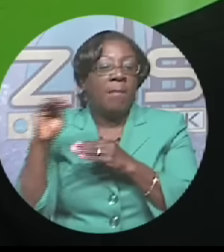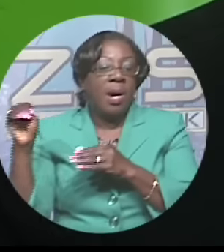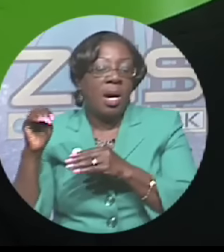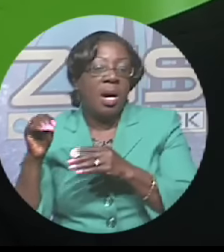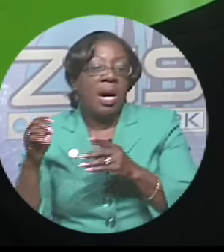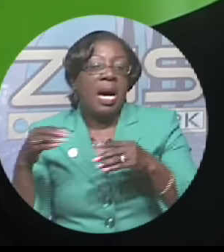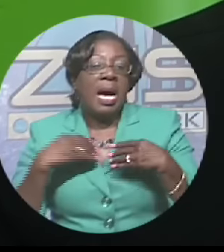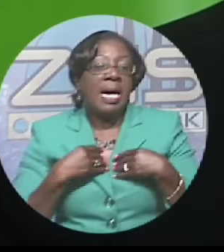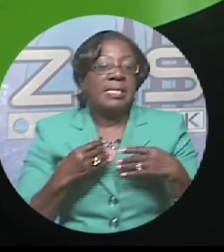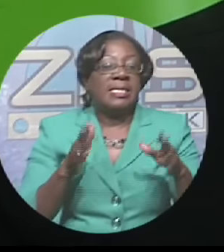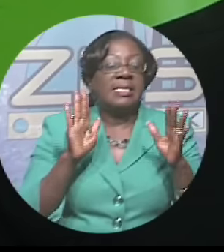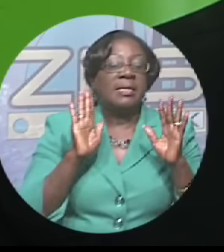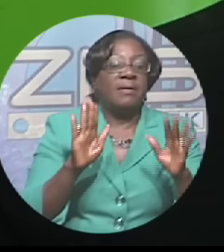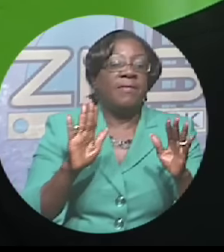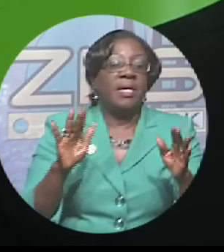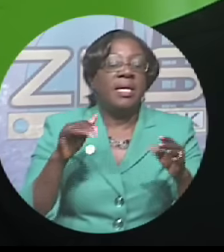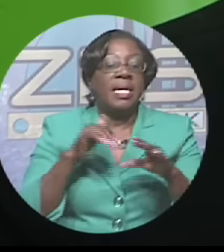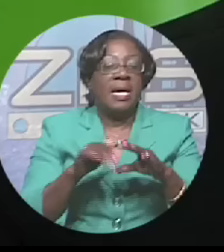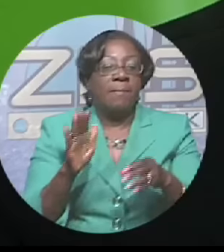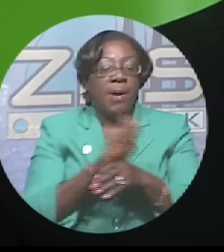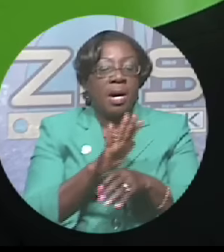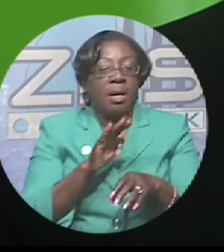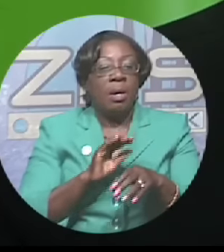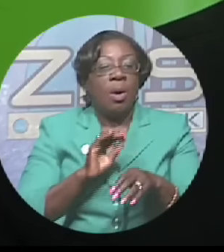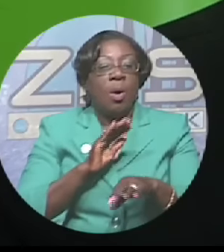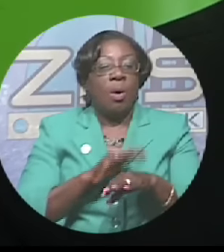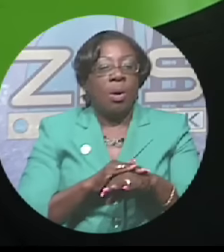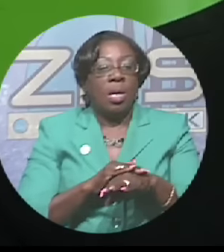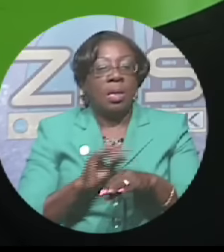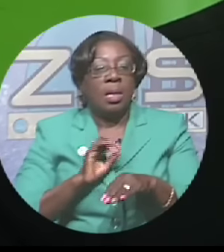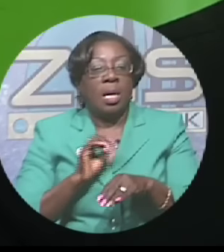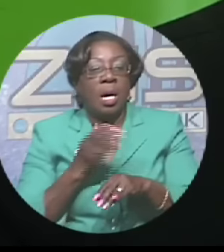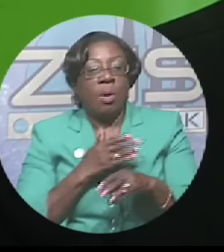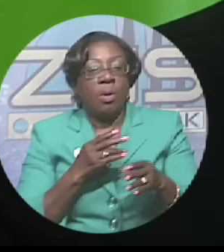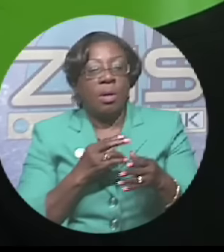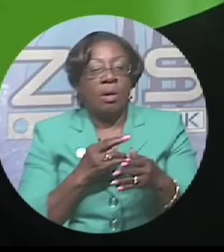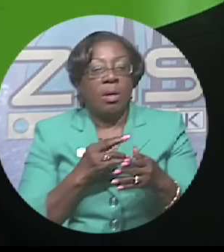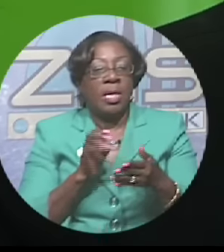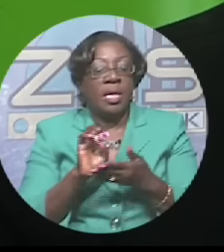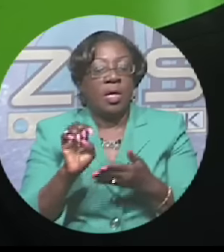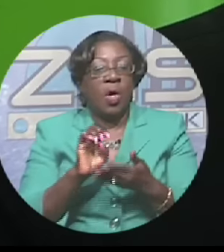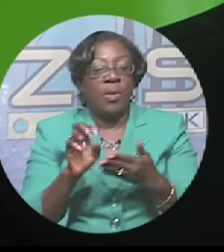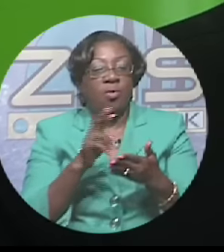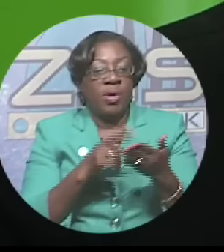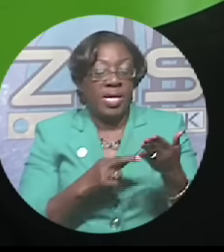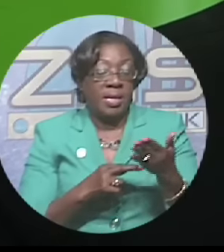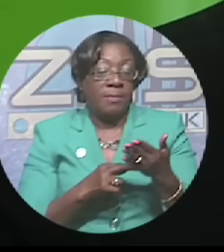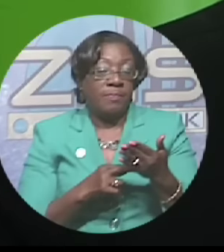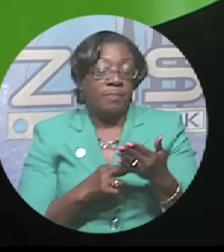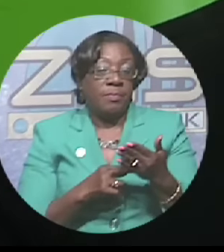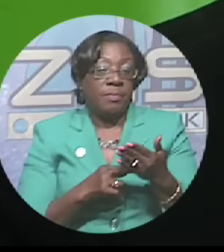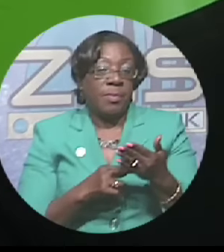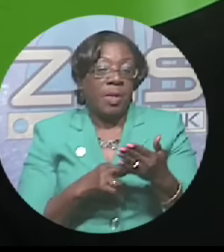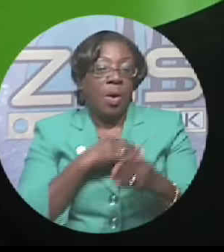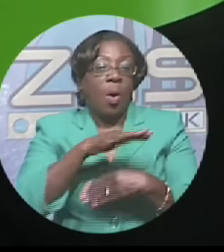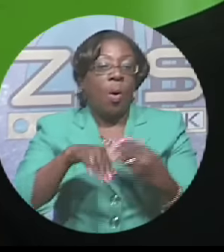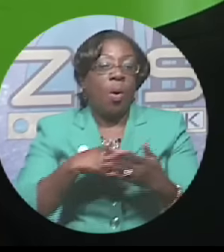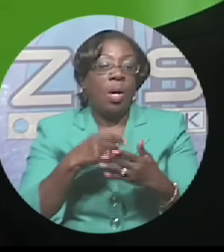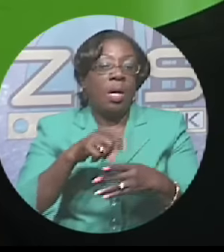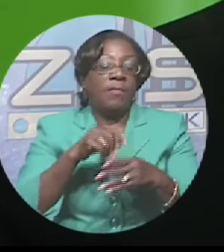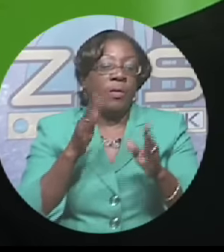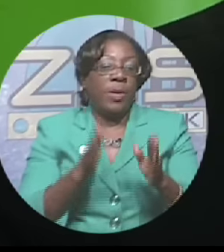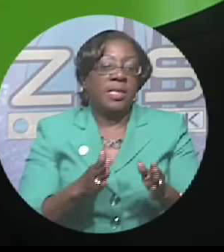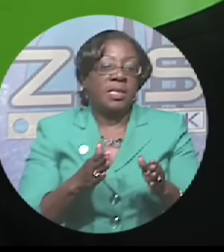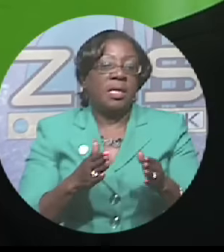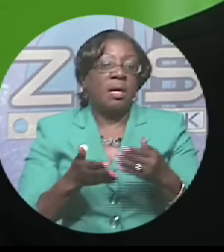significant impact on our credit rating and, despite what he says, on investor